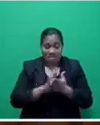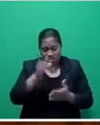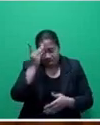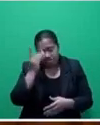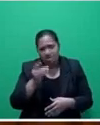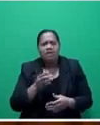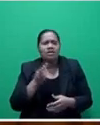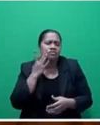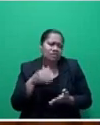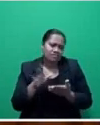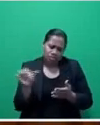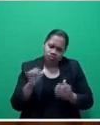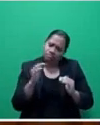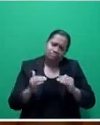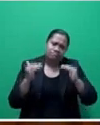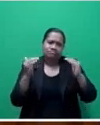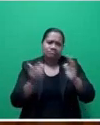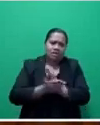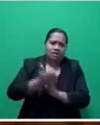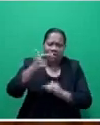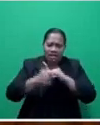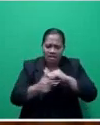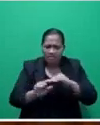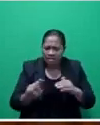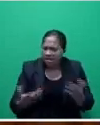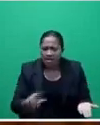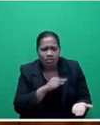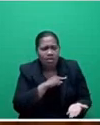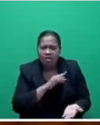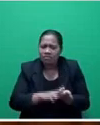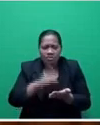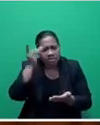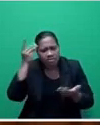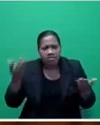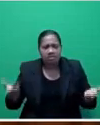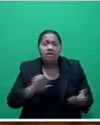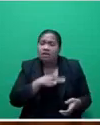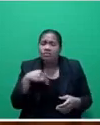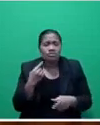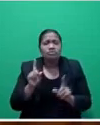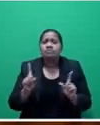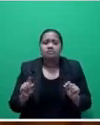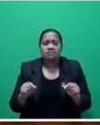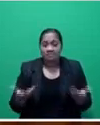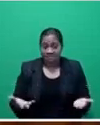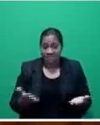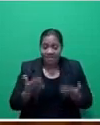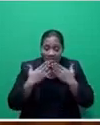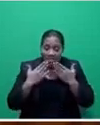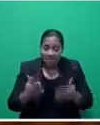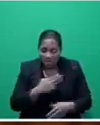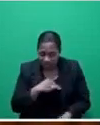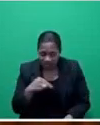There is no quality of education there, Mr. Speaker, sir. And what is the ministry doing about this? Thank you, Mr. Speaker, sir.